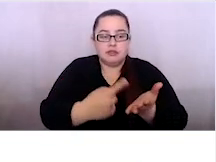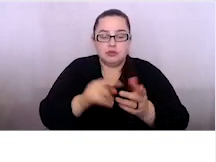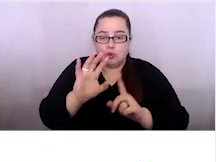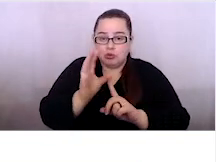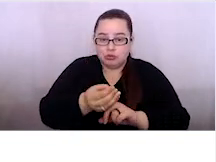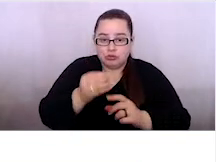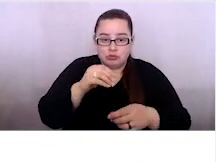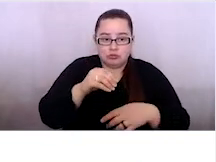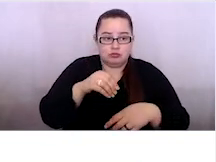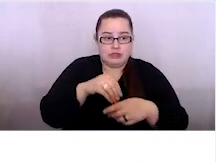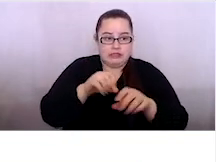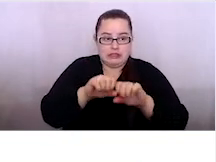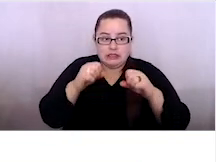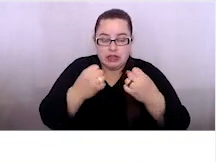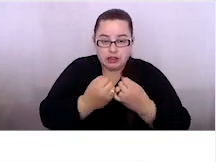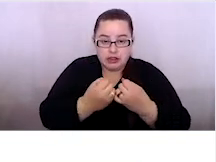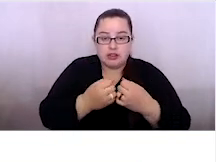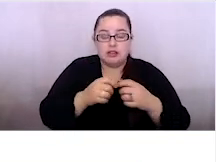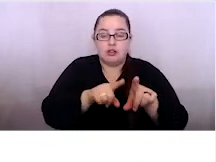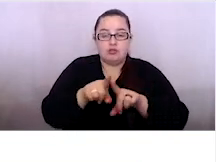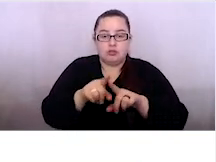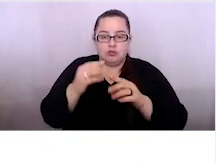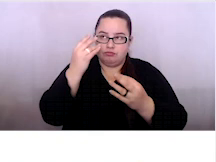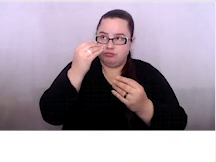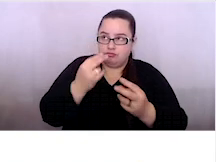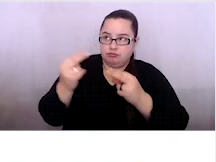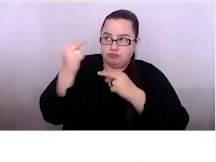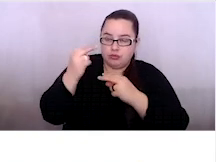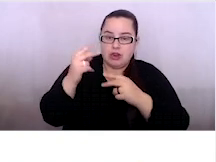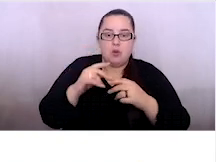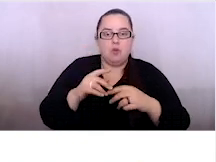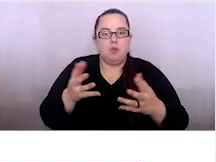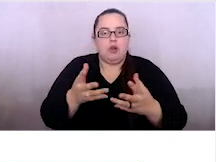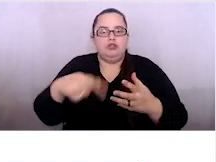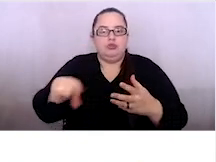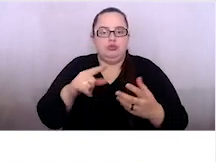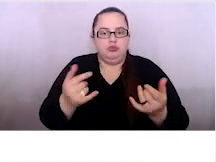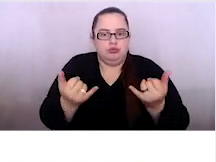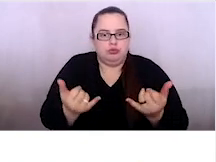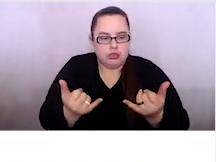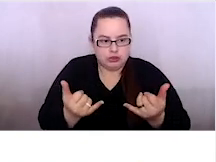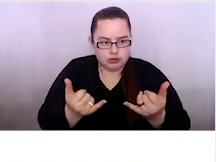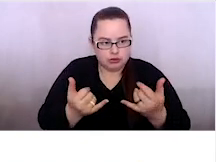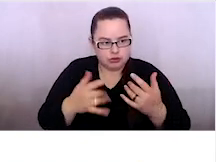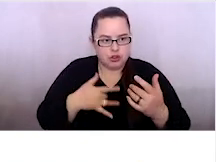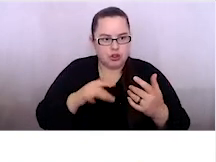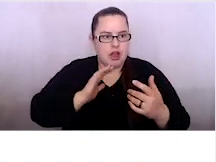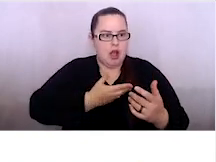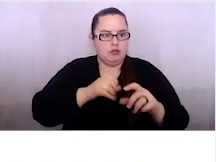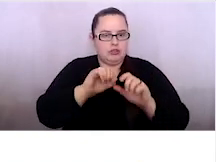and societies, and just again to reflect on what you currently feel our society is in, is whether